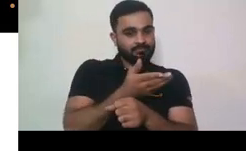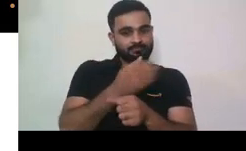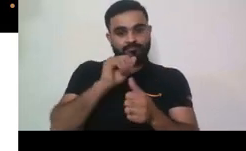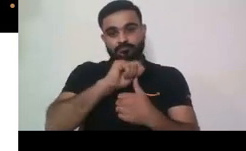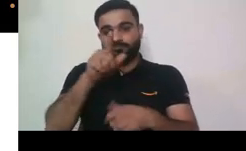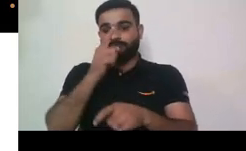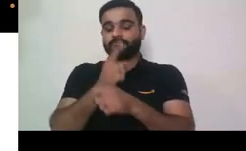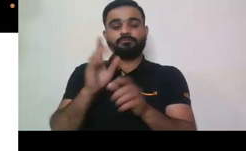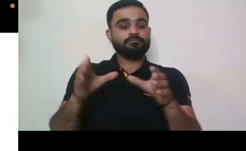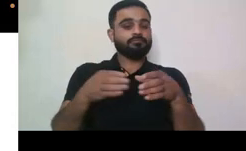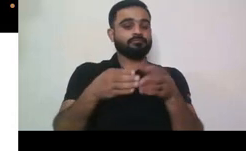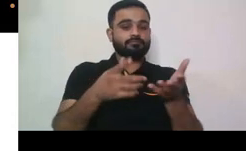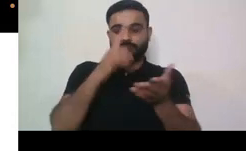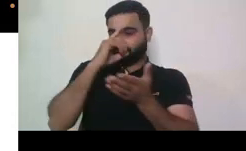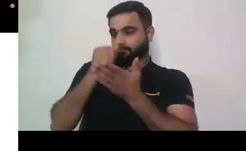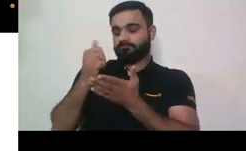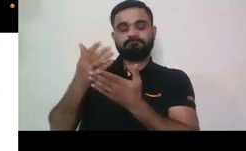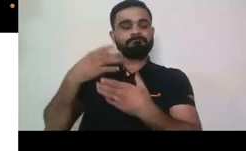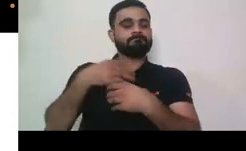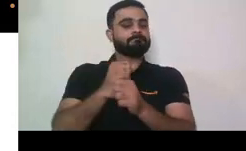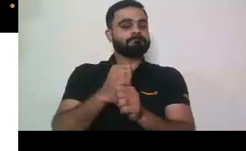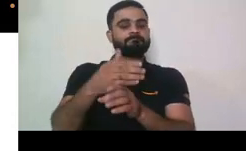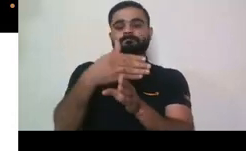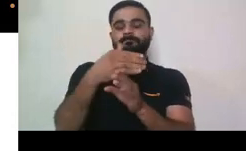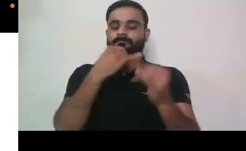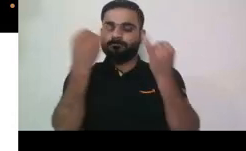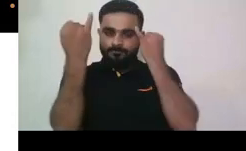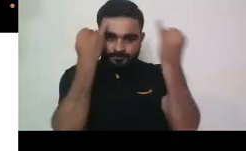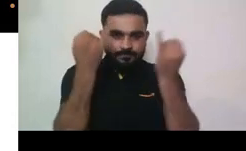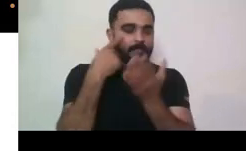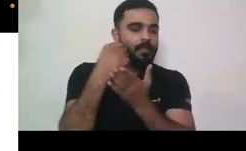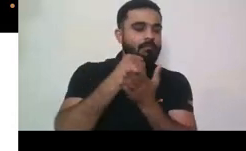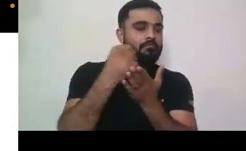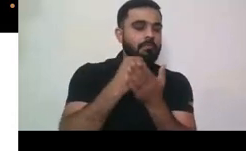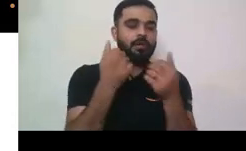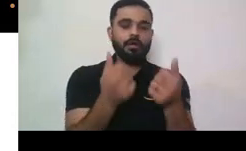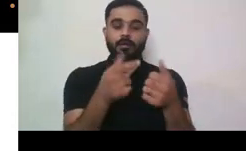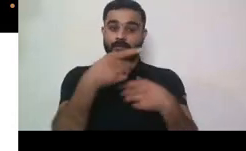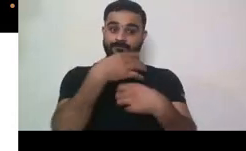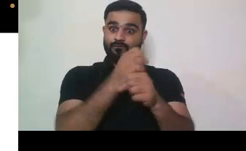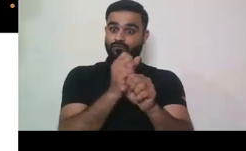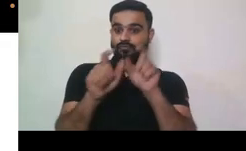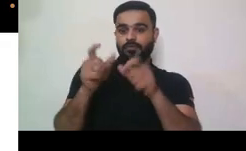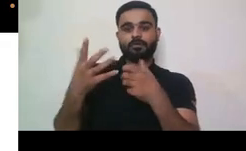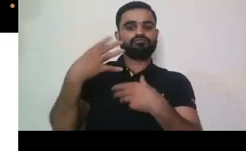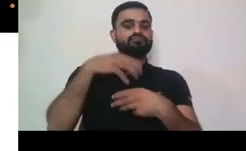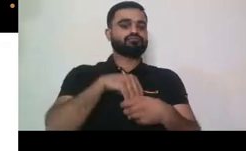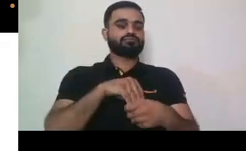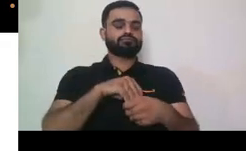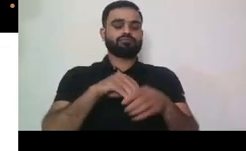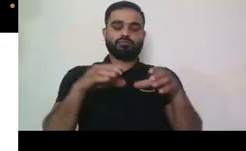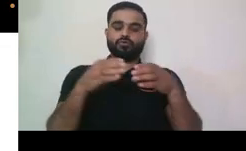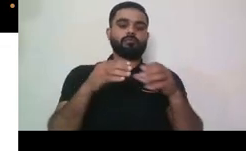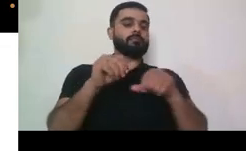in the group in decision making and sharing their ideas and best practices. This will make them everyone involved in the group